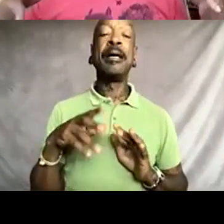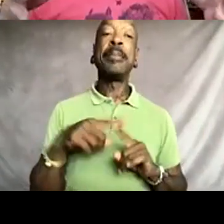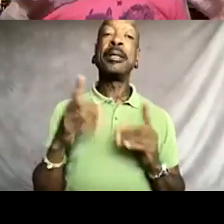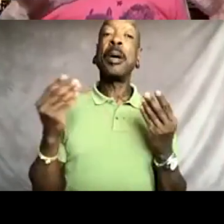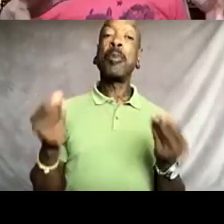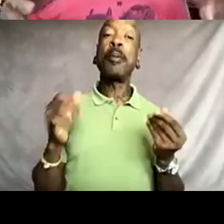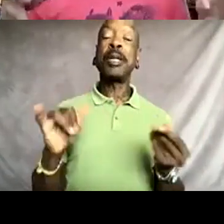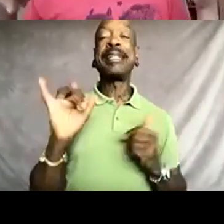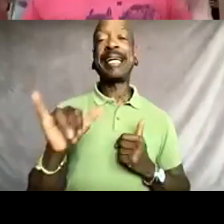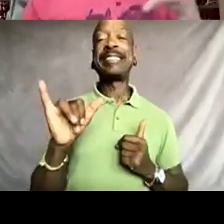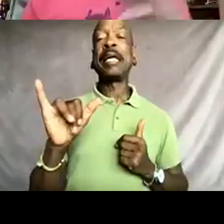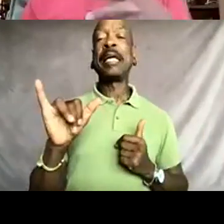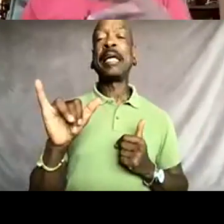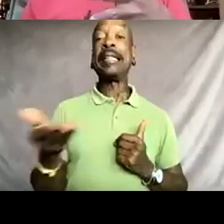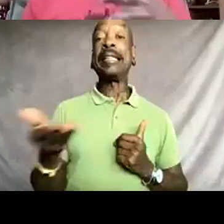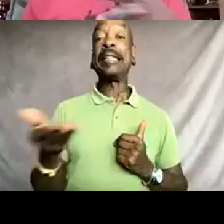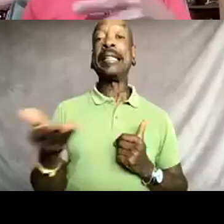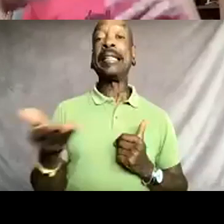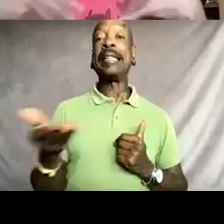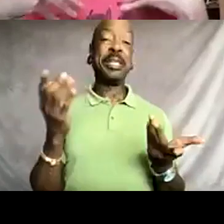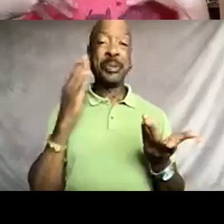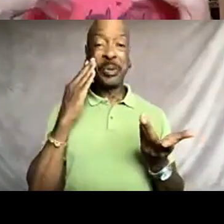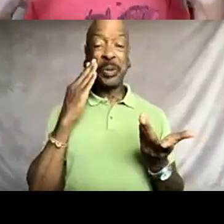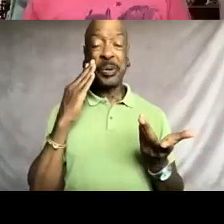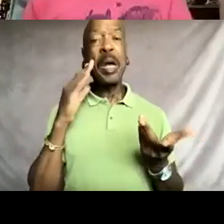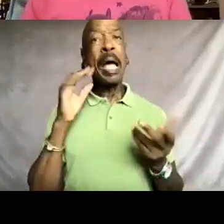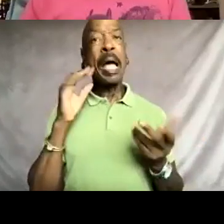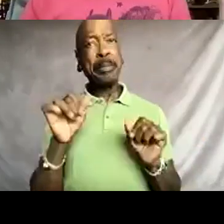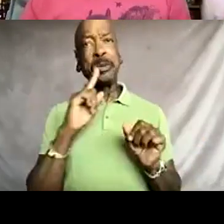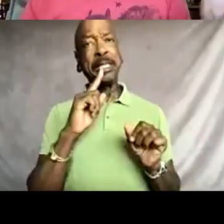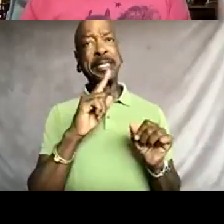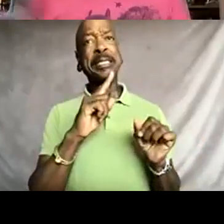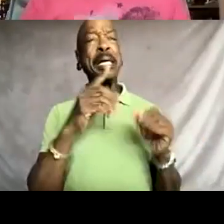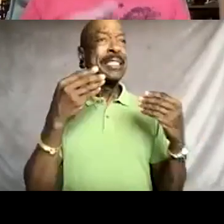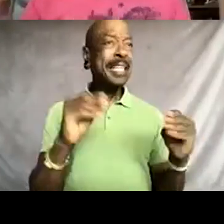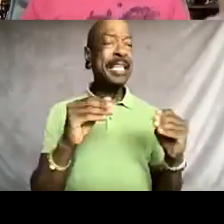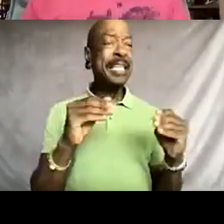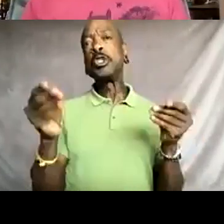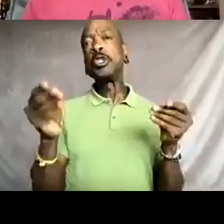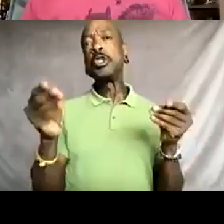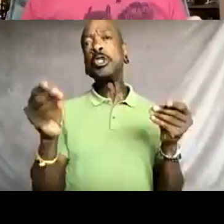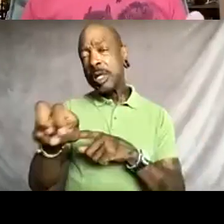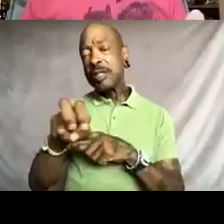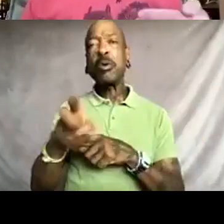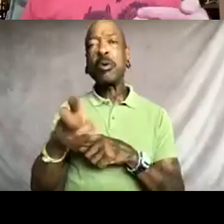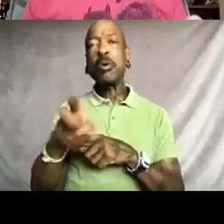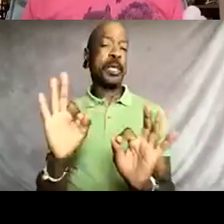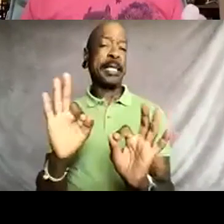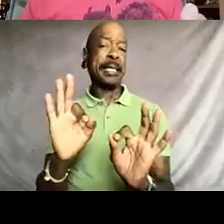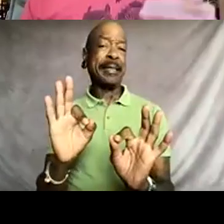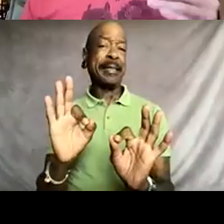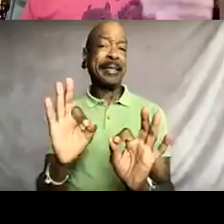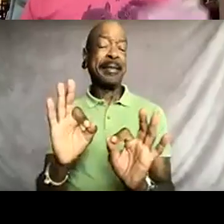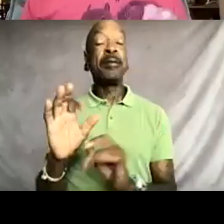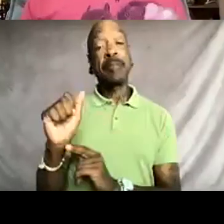a thing that should be alienable. You should be able to just market it and sell it and transfer it freely. And the problem